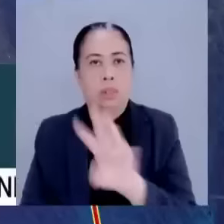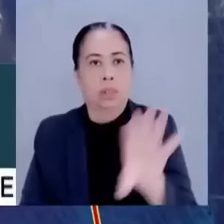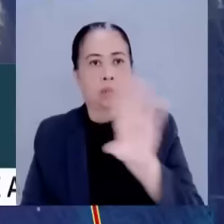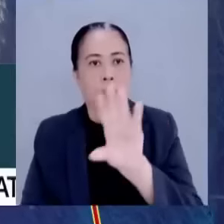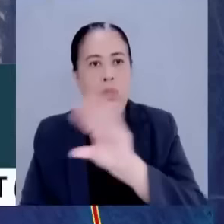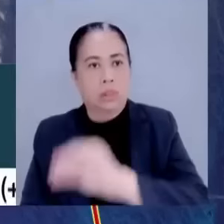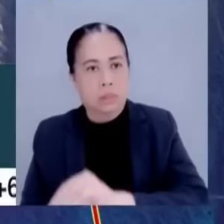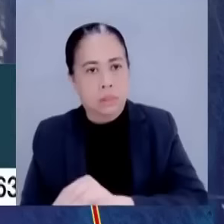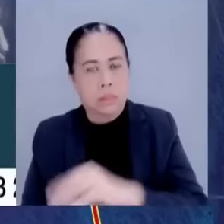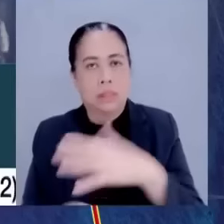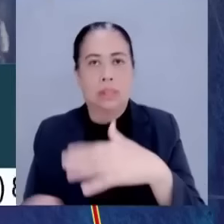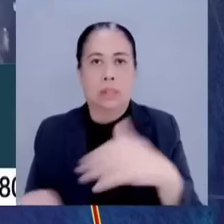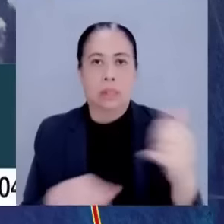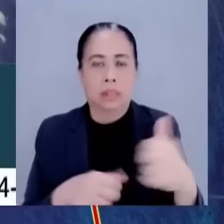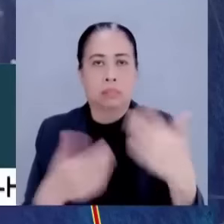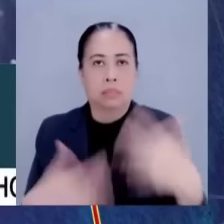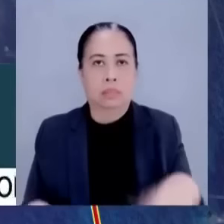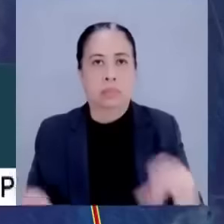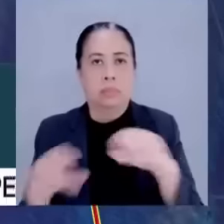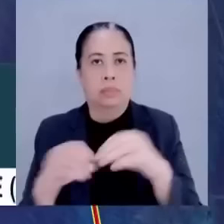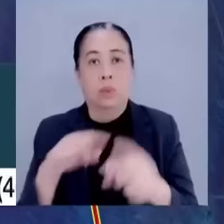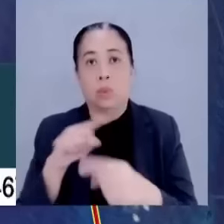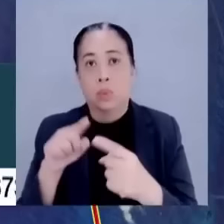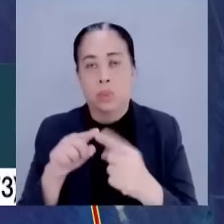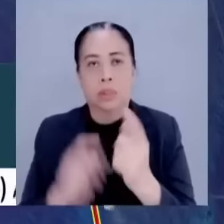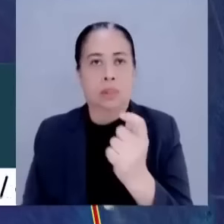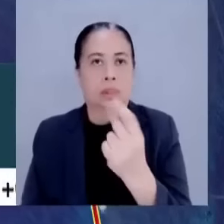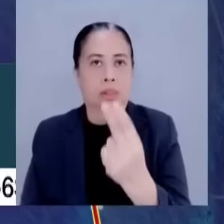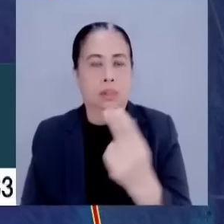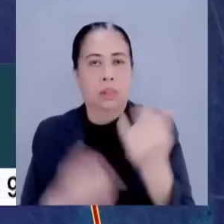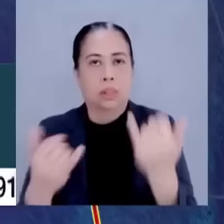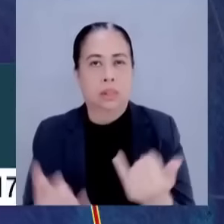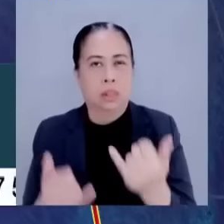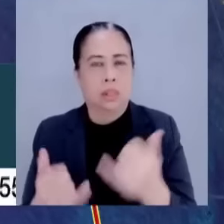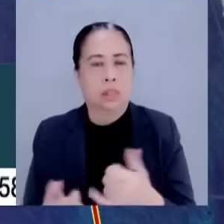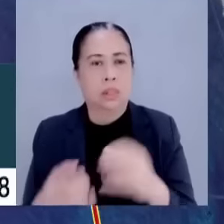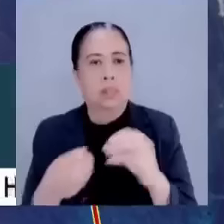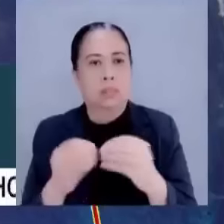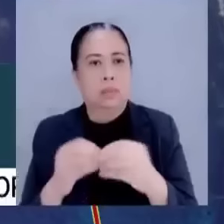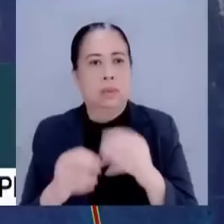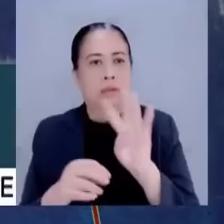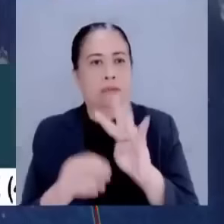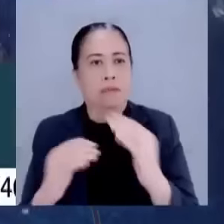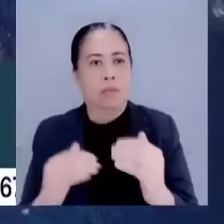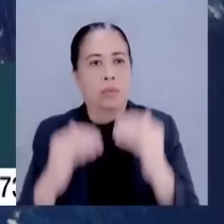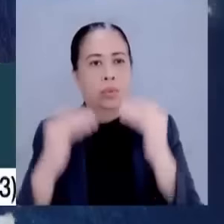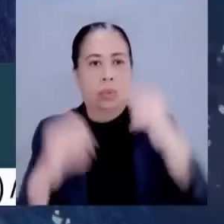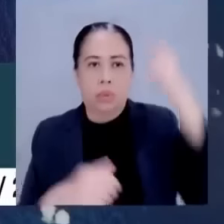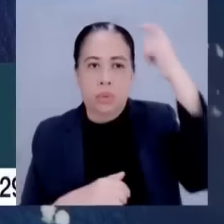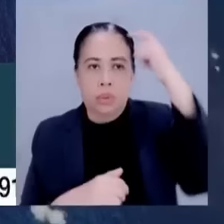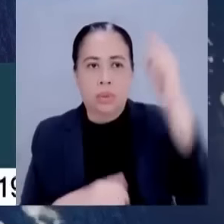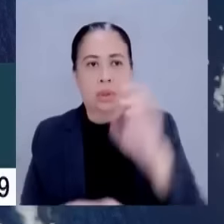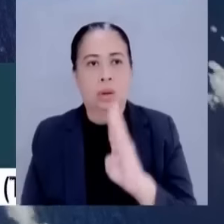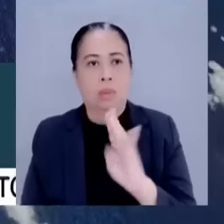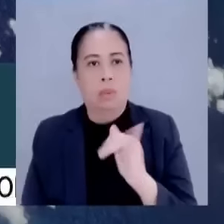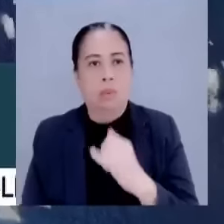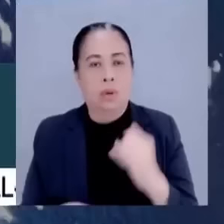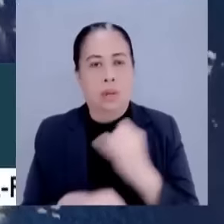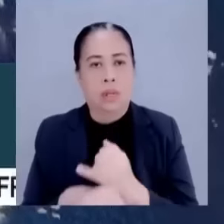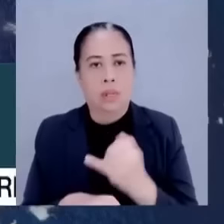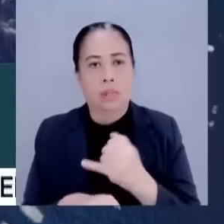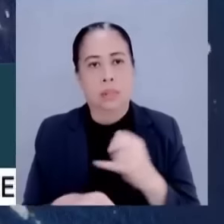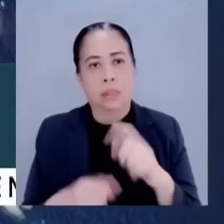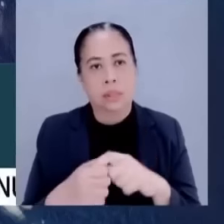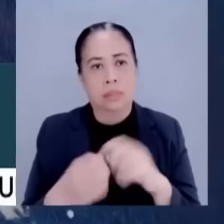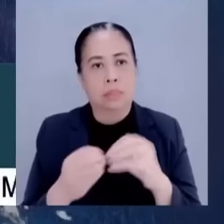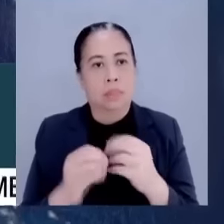and leave the country for good by Thursday. Currently, wind signal number 4 is hoisted over Batanes and Babuyan, northern Babuyan Islands.